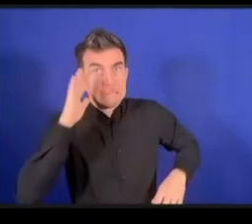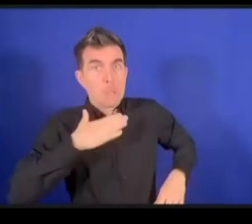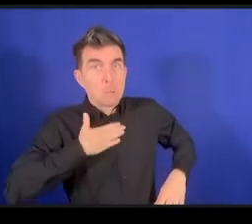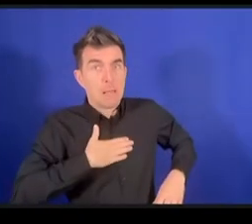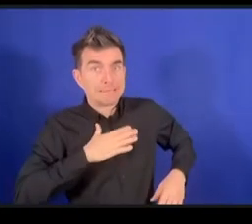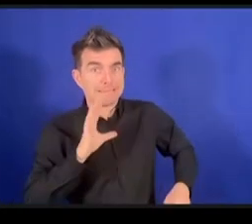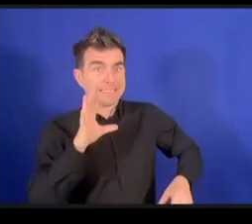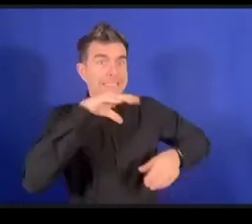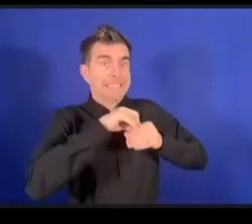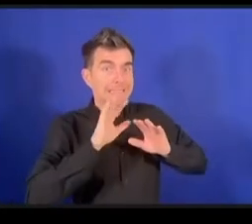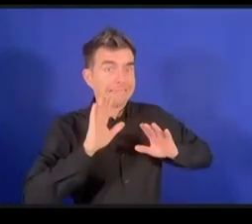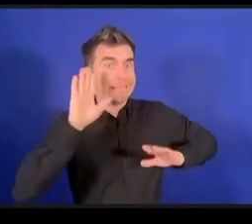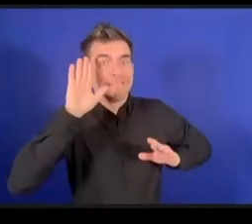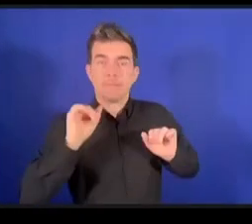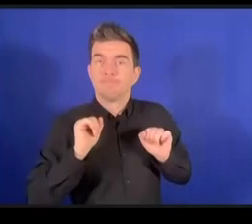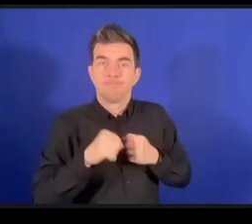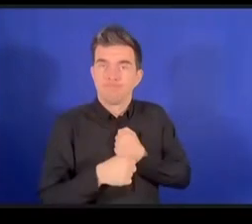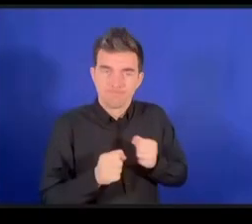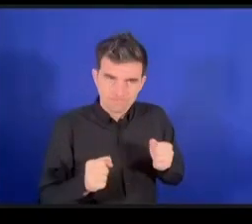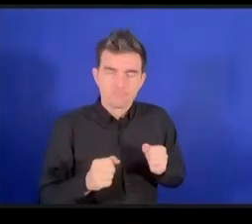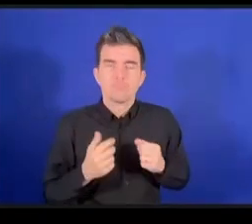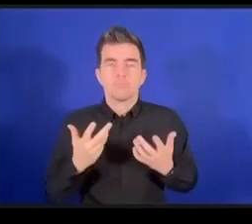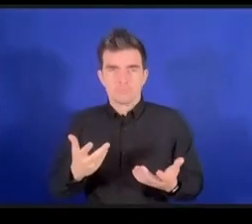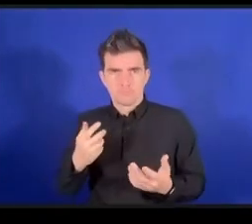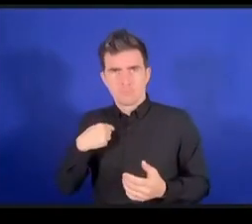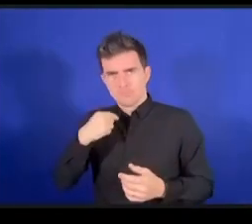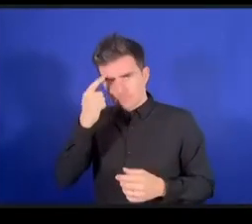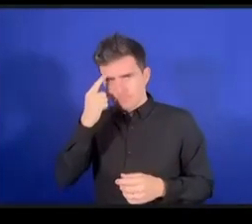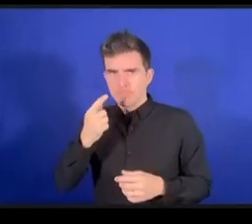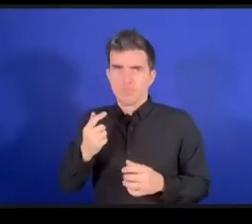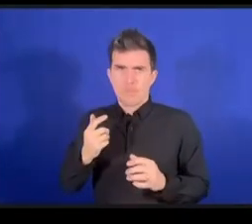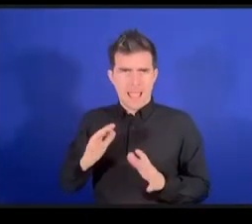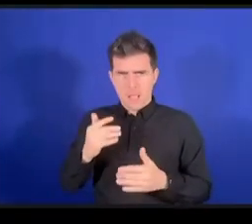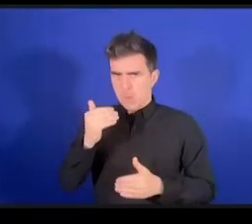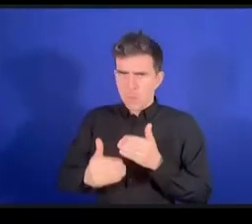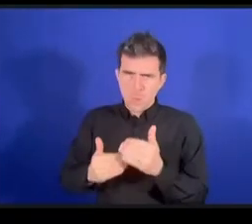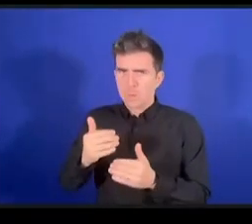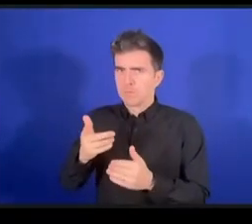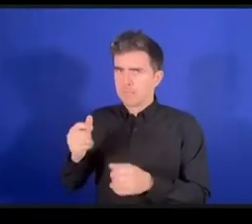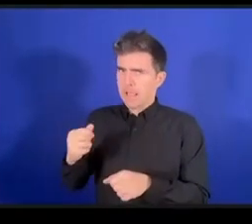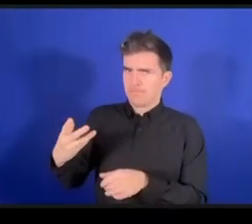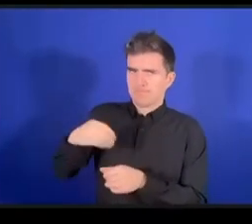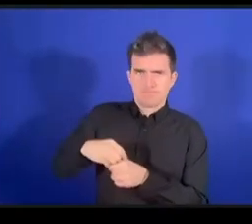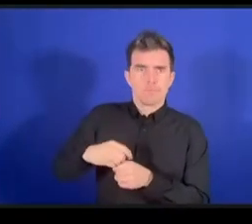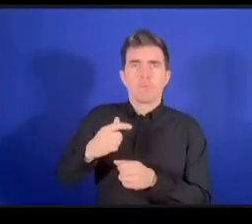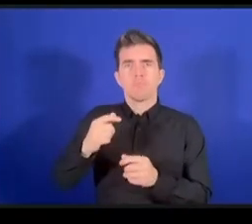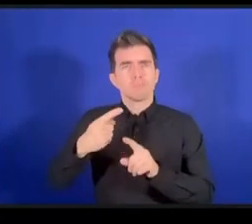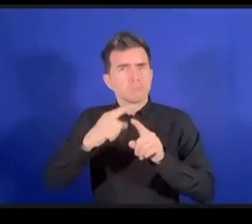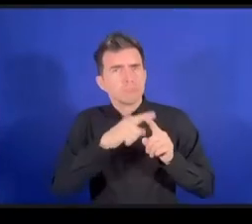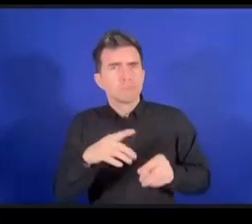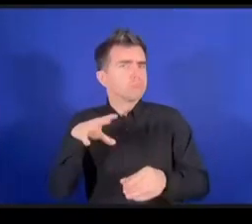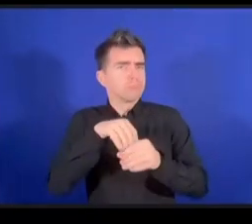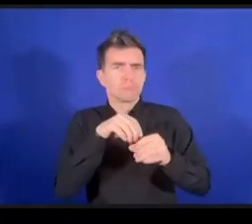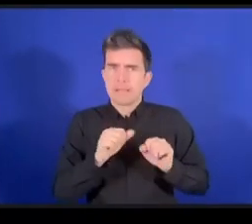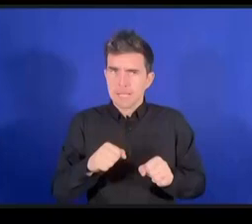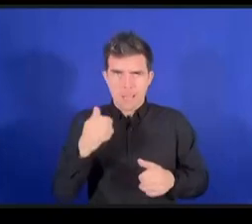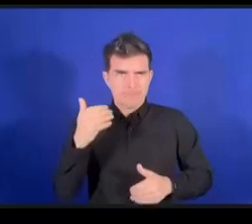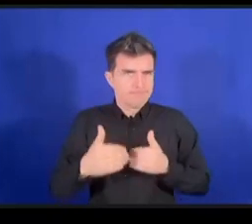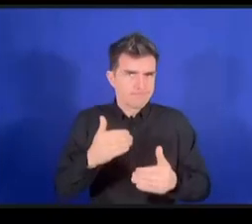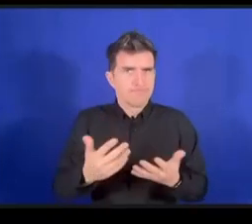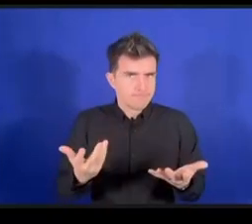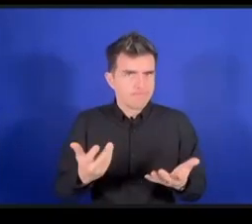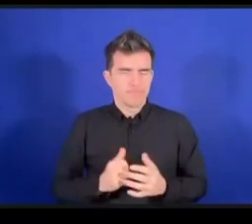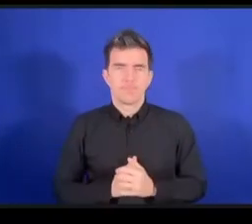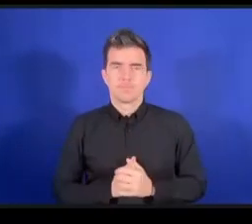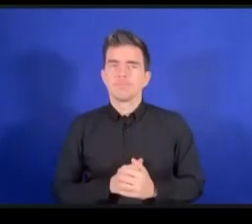Thank you, Mohammed, for that and for your important work you are doing. May I also recall that at the micro level in the IGF, it's